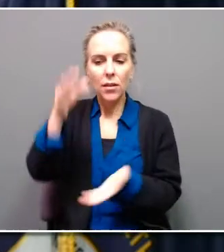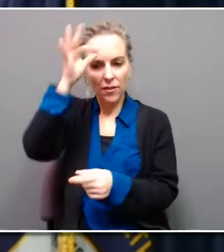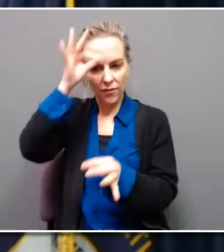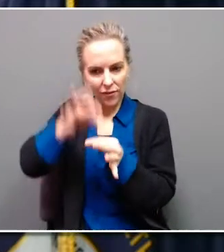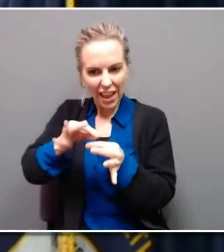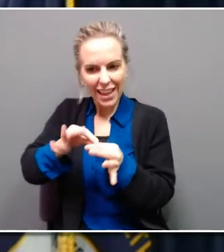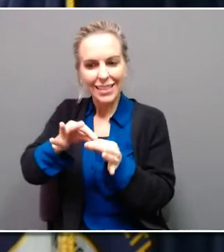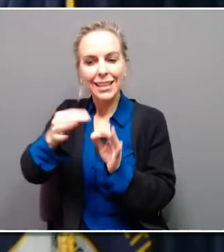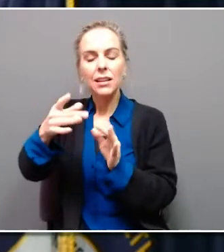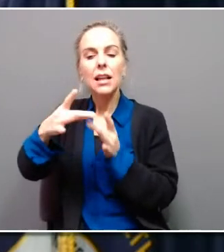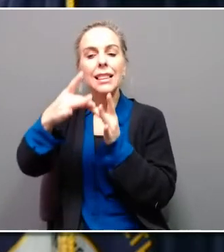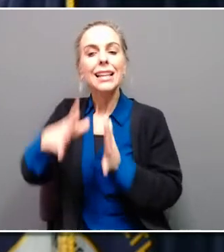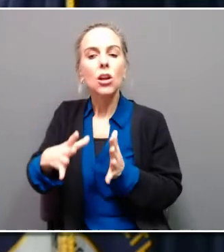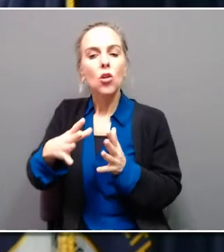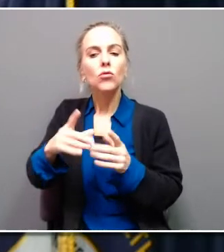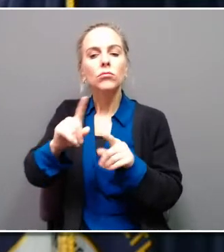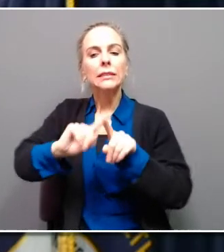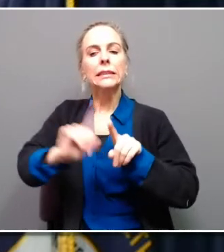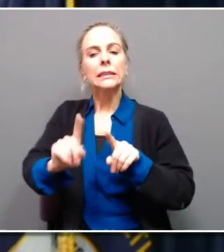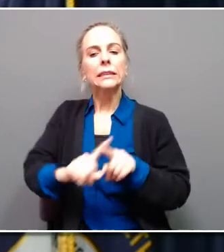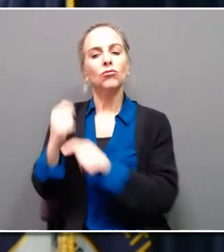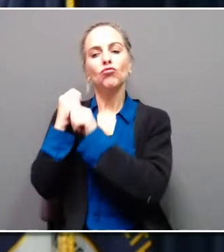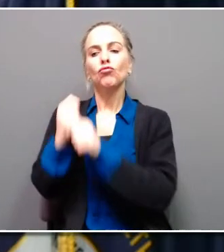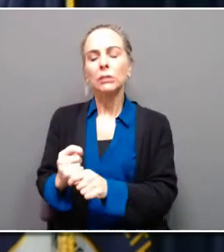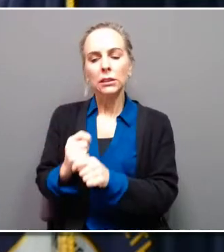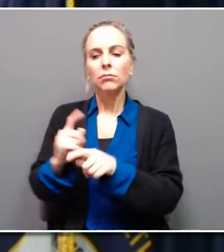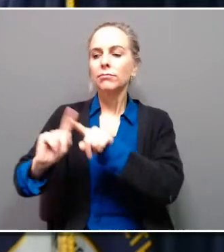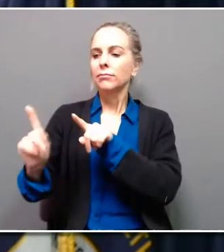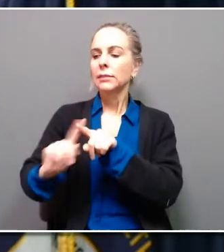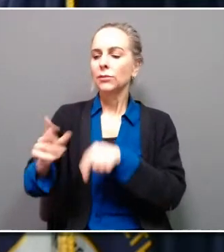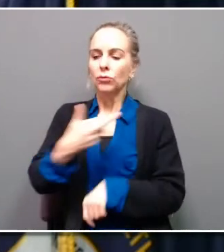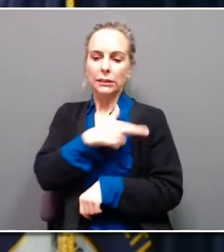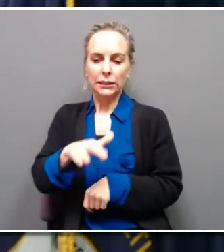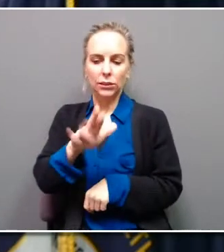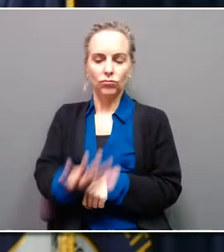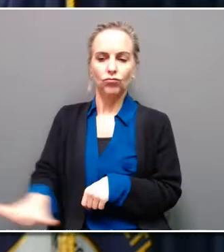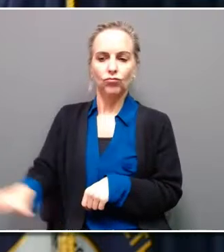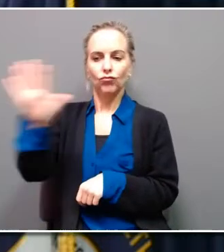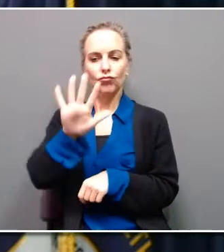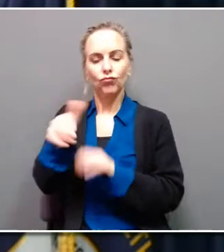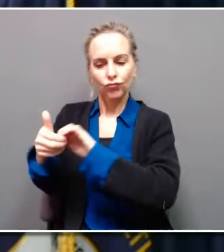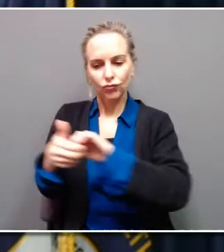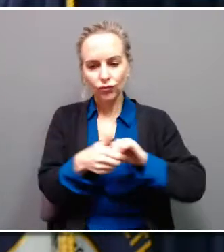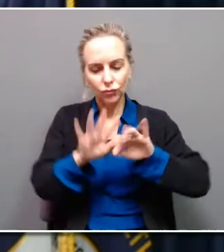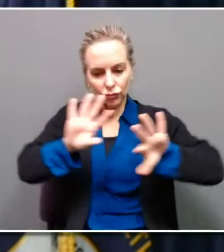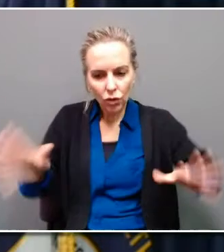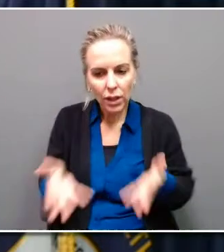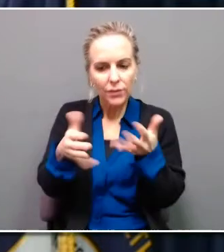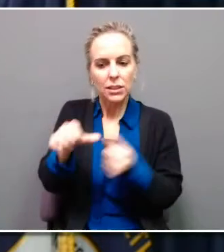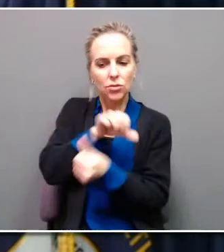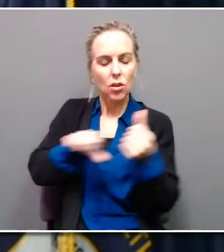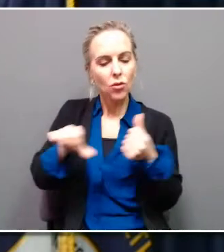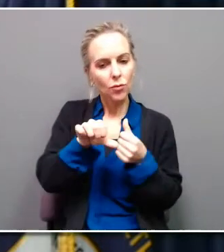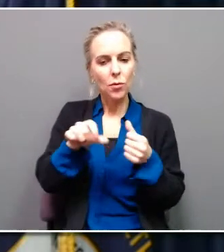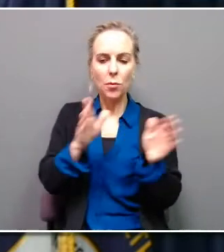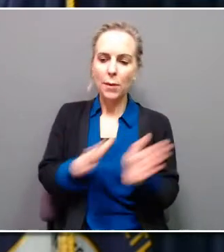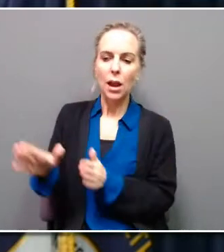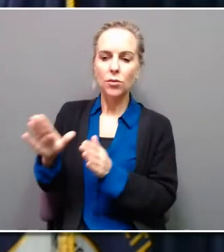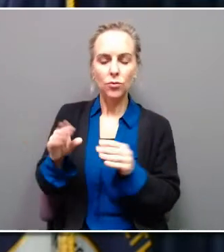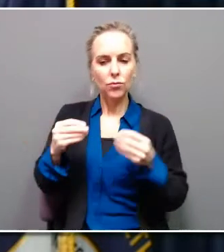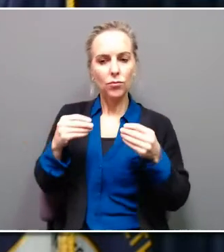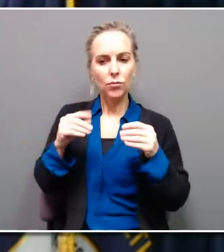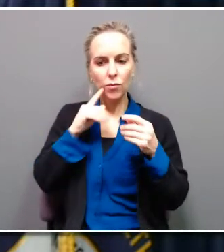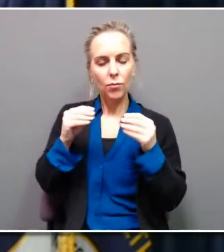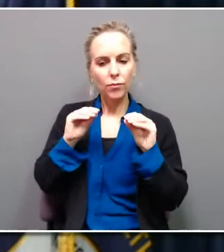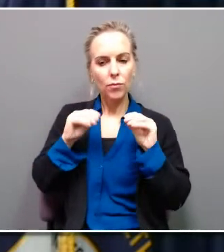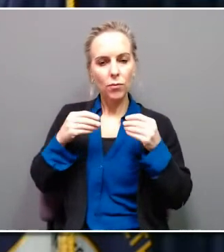different traditions across the Commonwealth and lift one another up as we prepare to continue moving forward together. Seating is